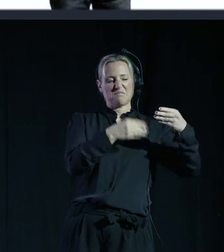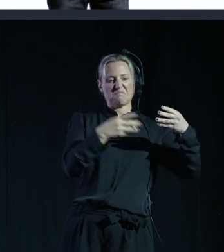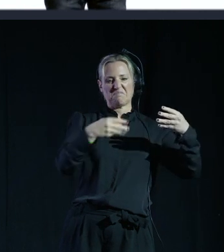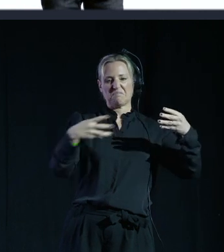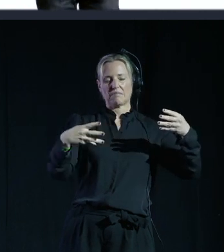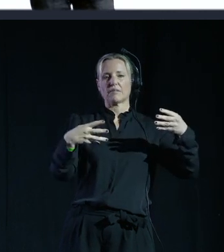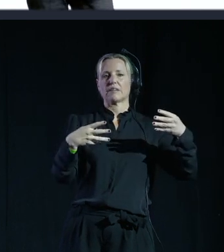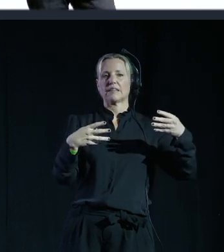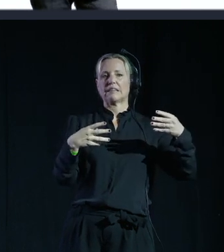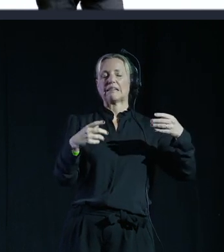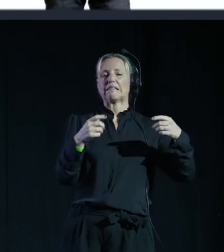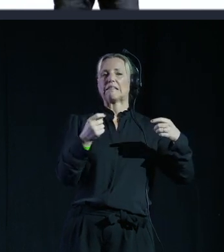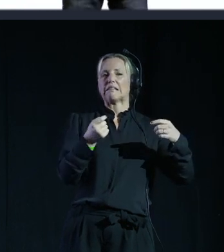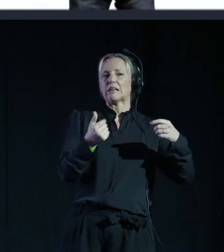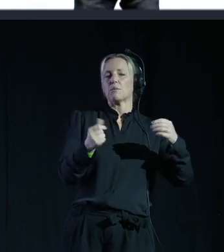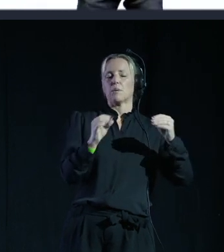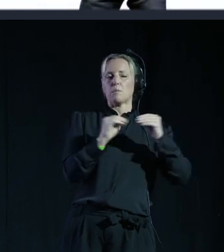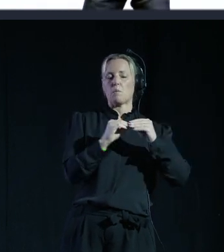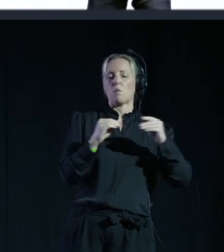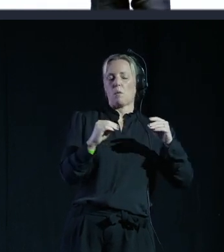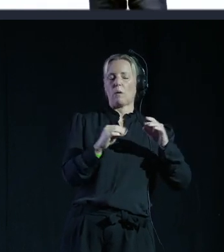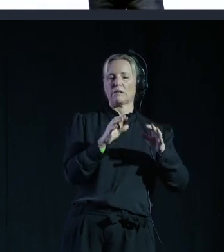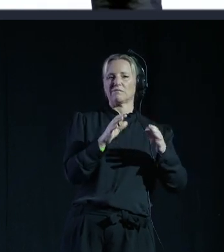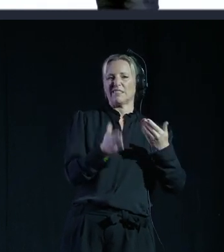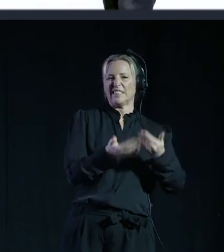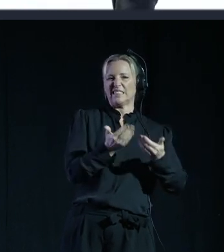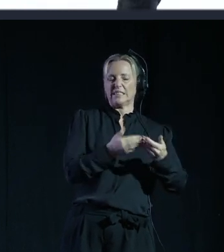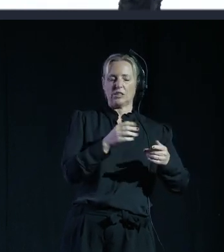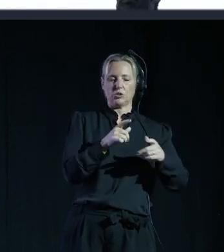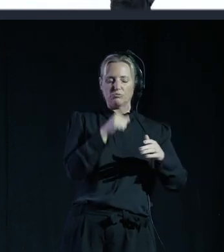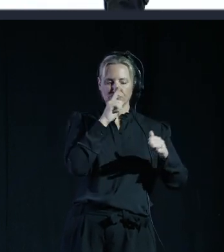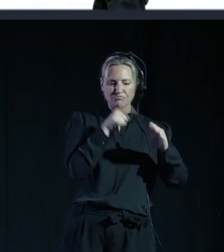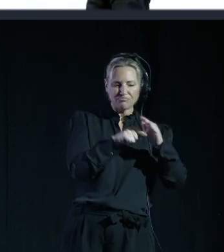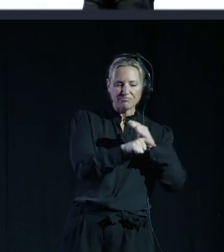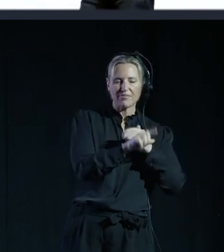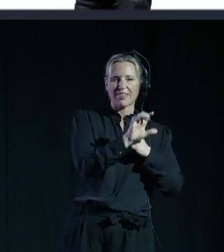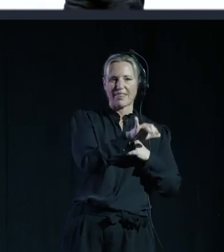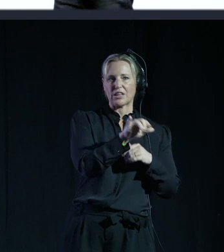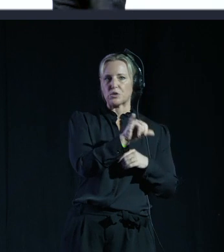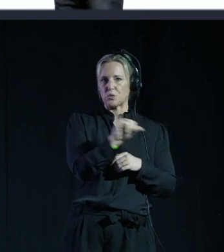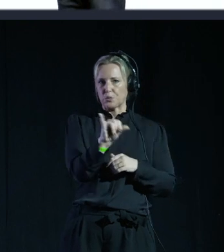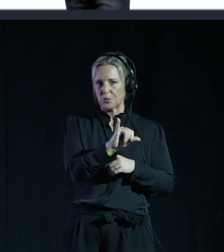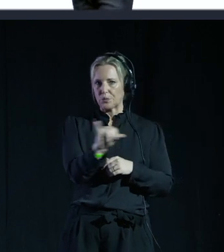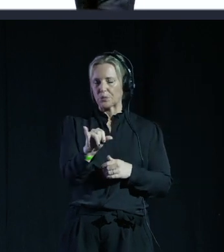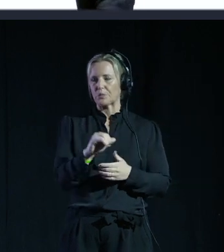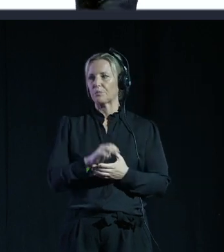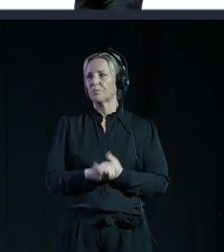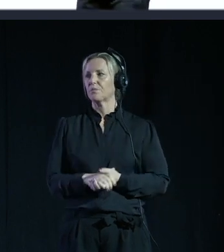public methods that are available, you can kind of navigate that way as well. So that is a super quick